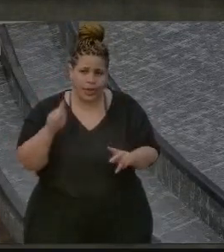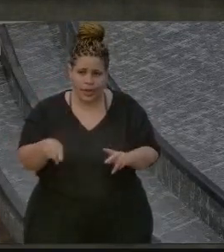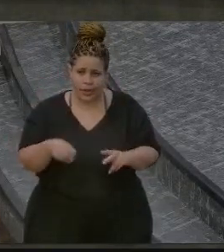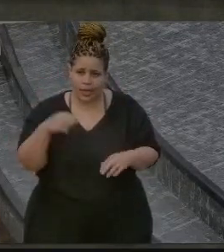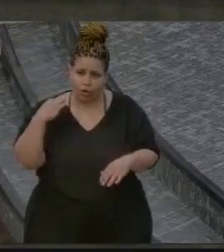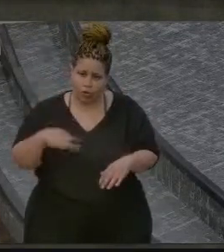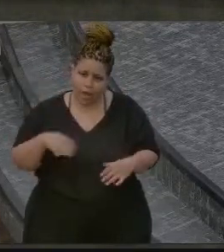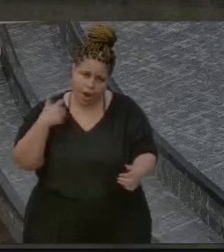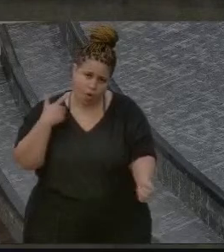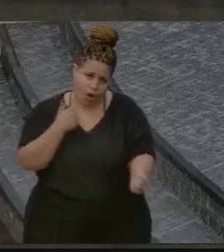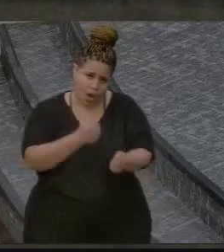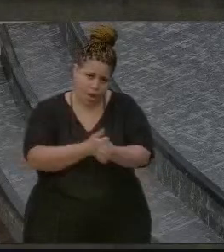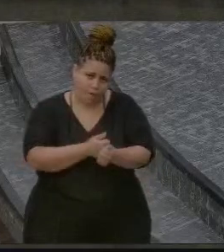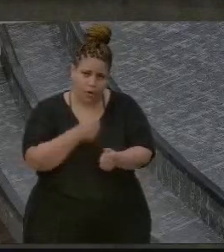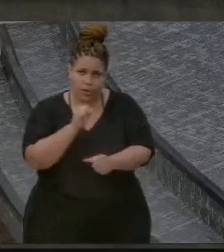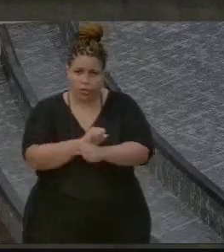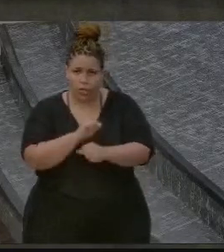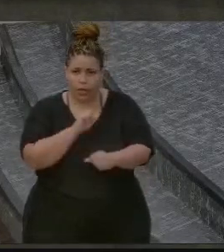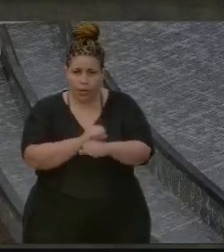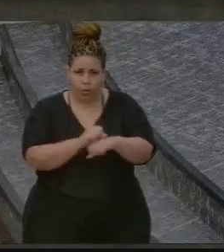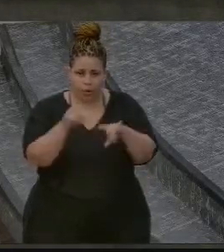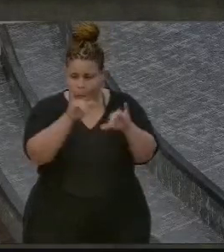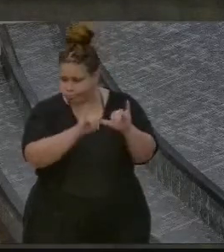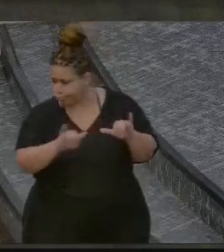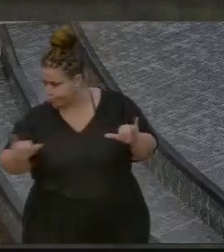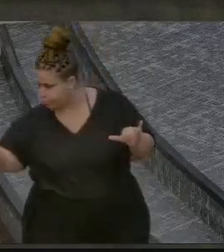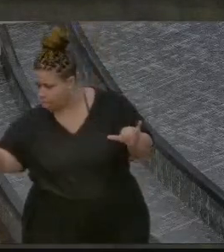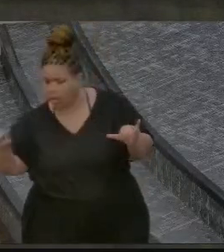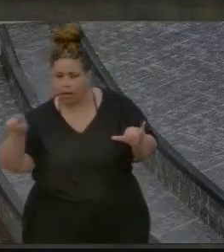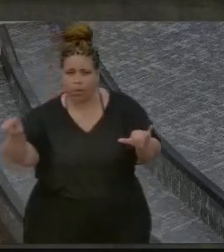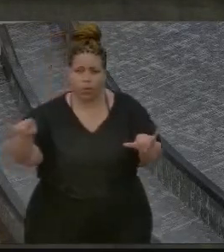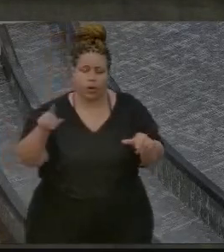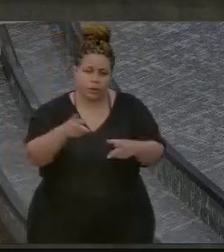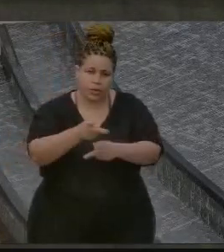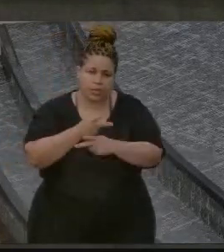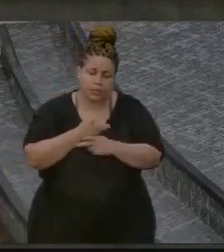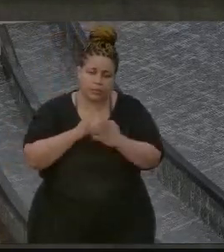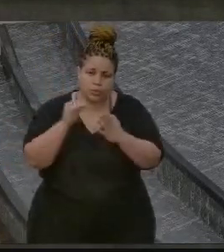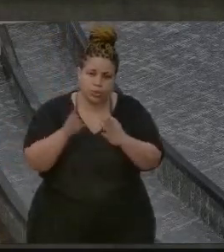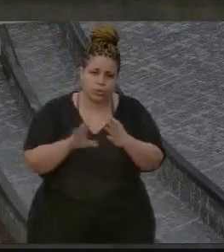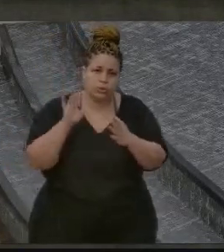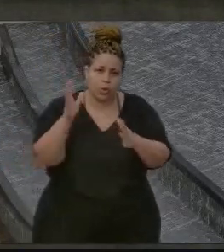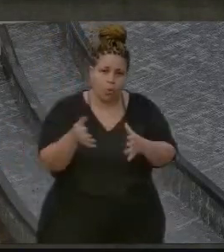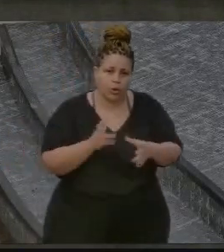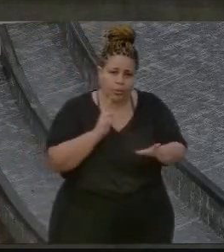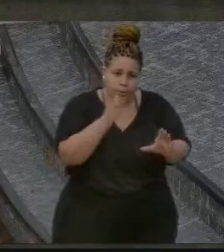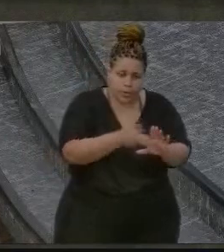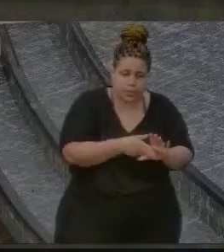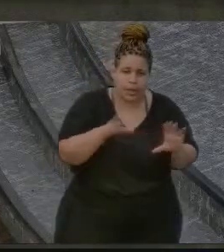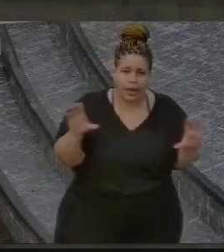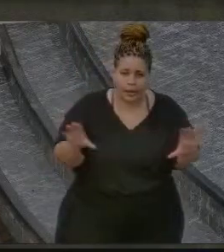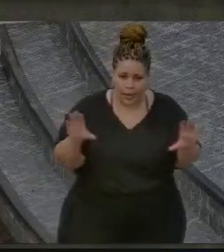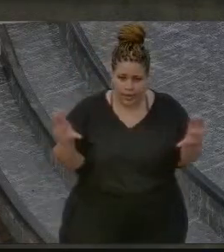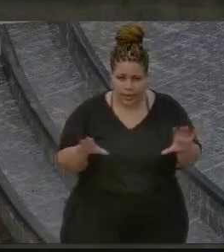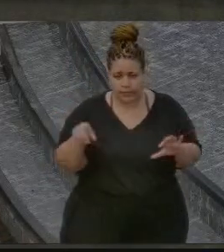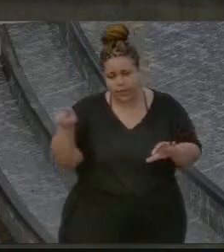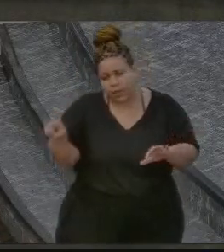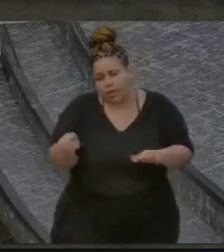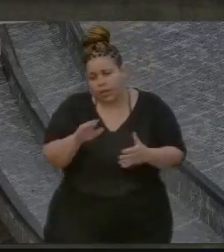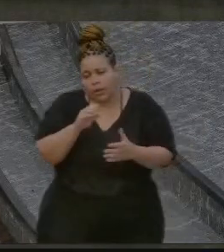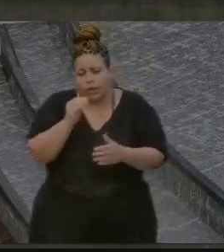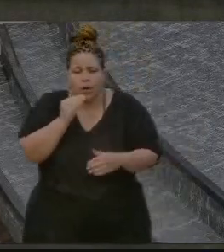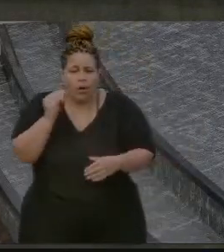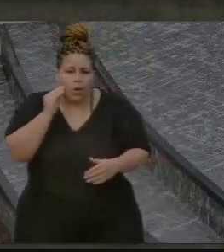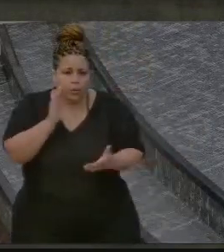the traditional high schools, and it keeps students who want to participate in activities at their home schools from having